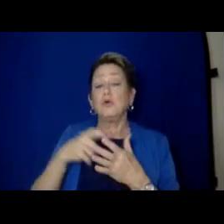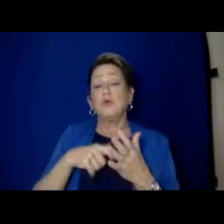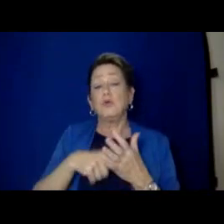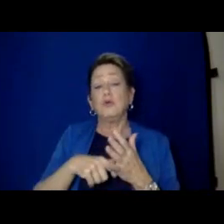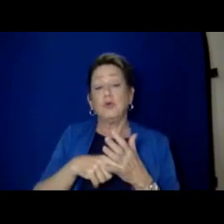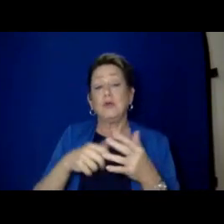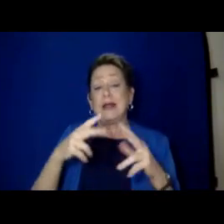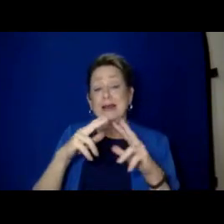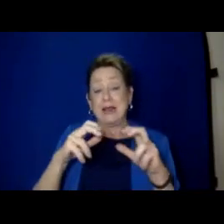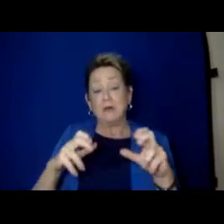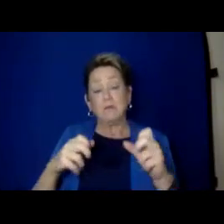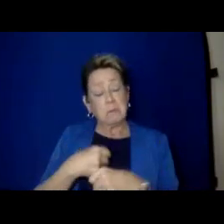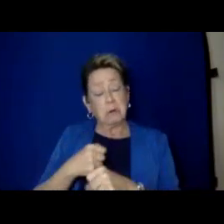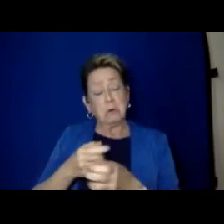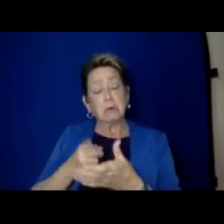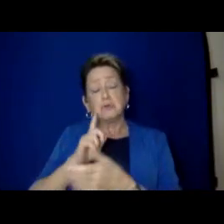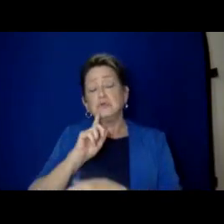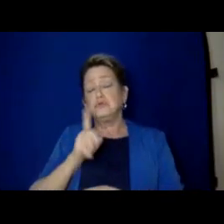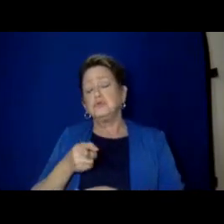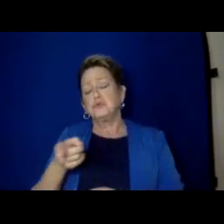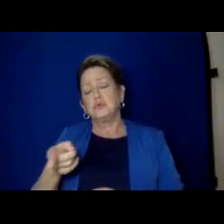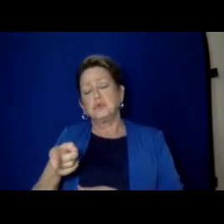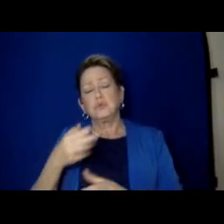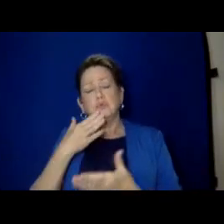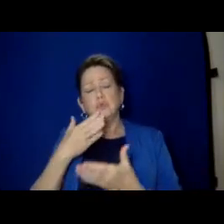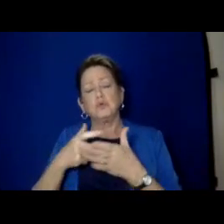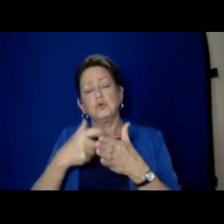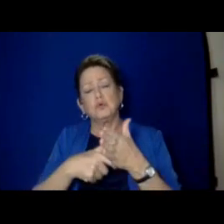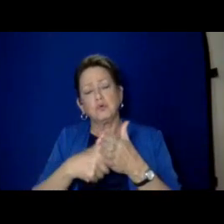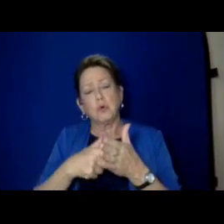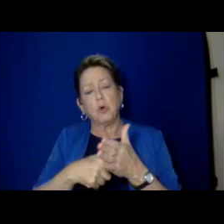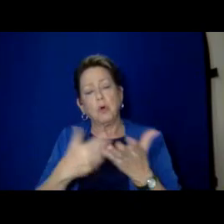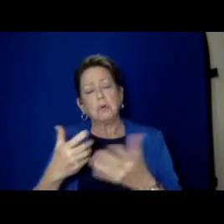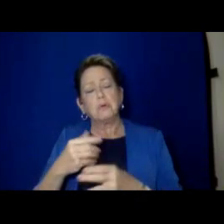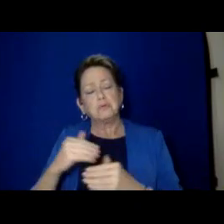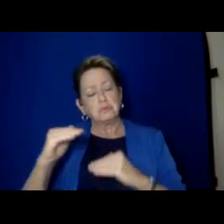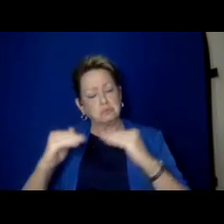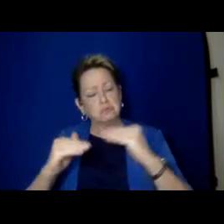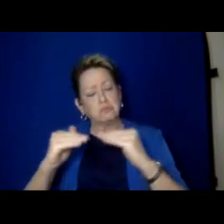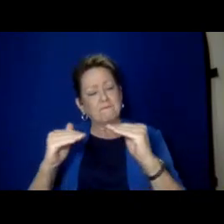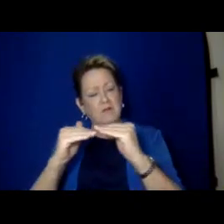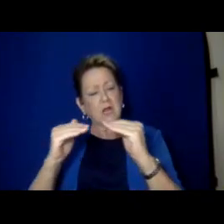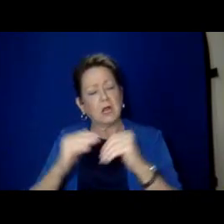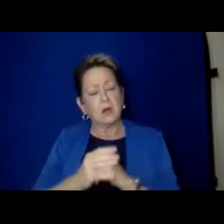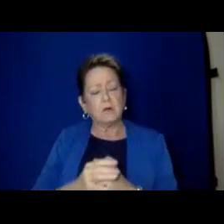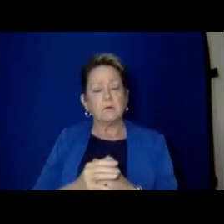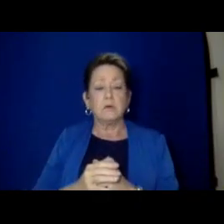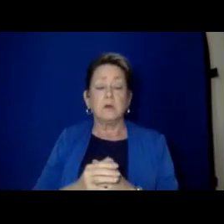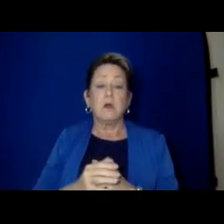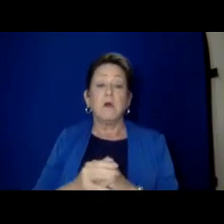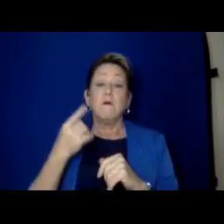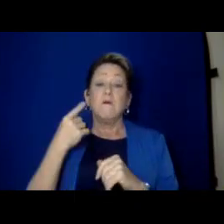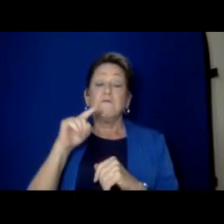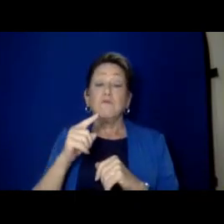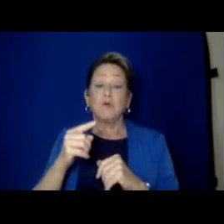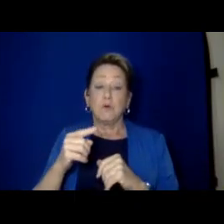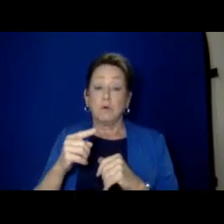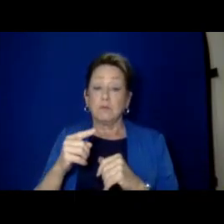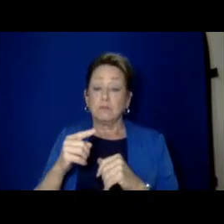the pricing is fair and reasonable as part of our independent cost estimate. In order to exercise the option,